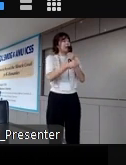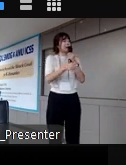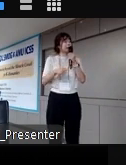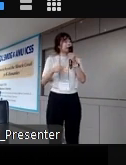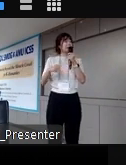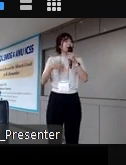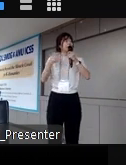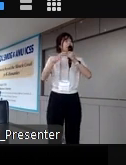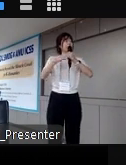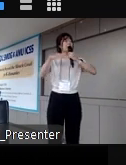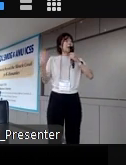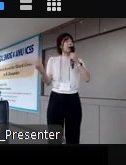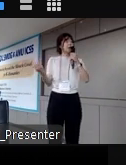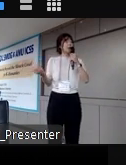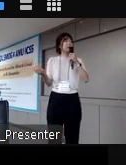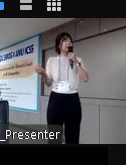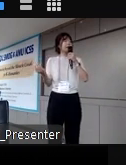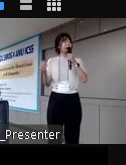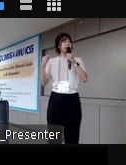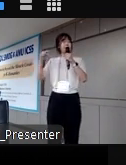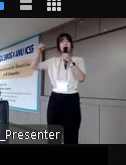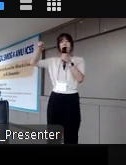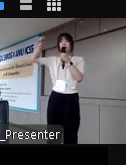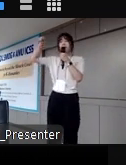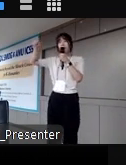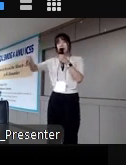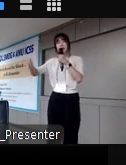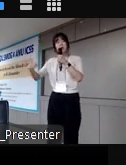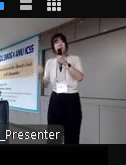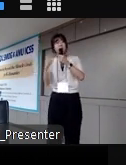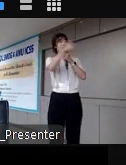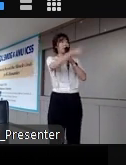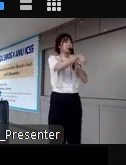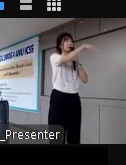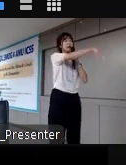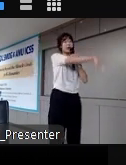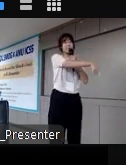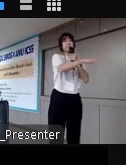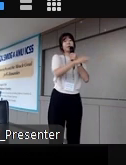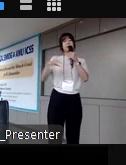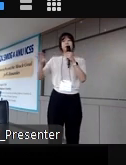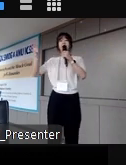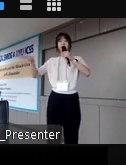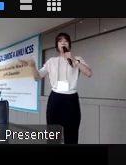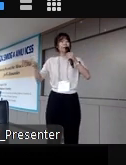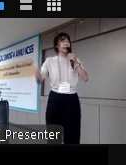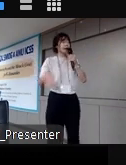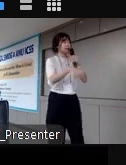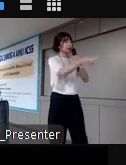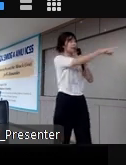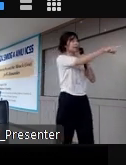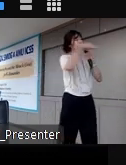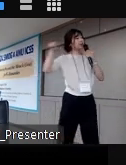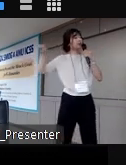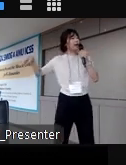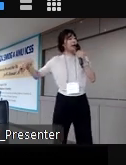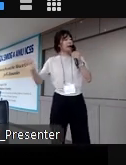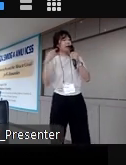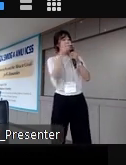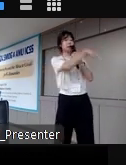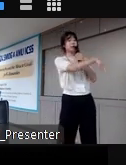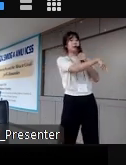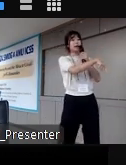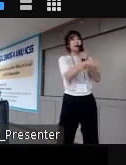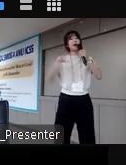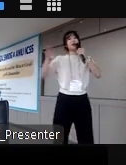is actually an incorporated version of he helps him. So there are 2 pronouns, X to A and